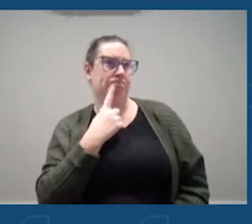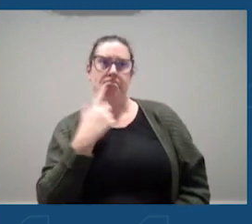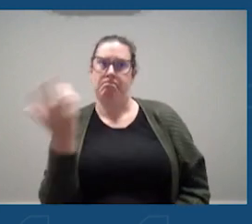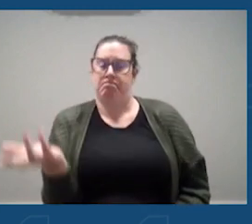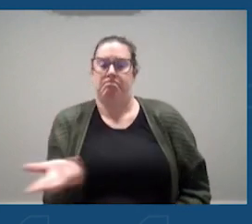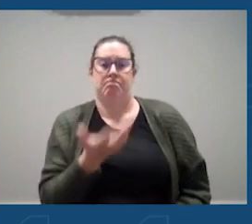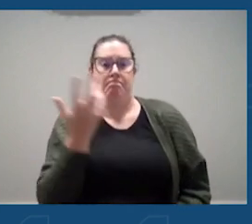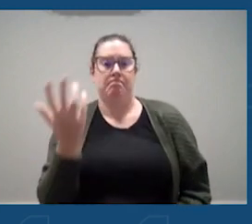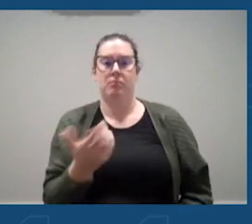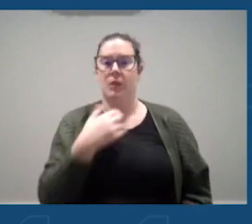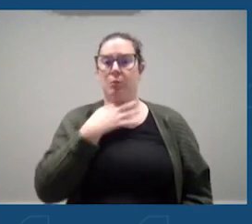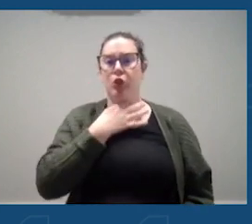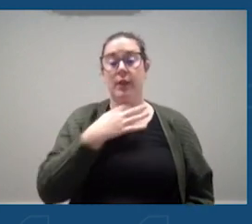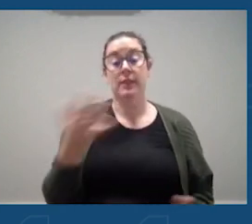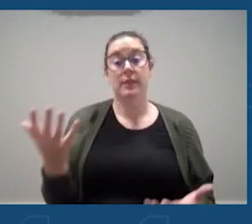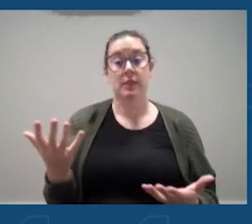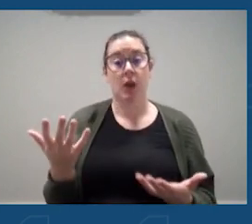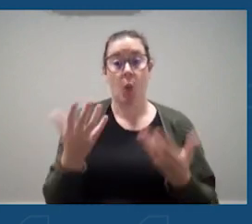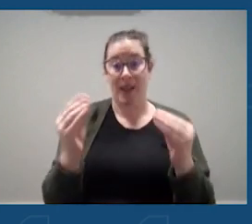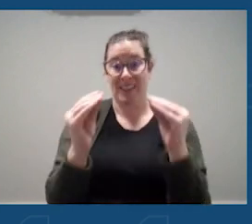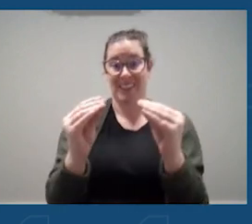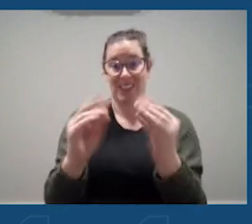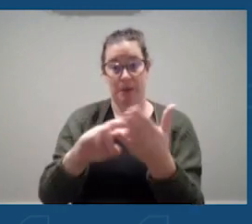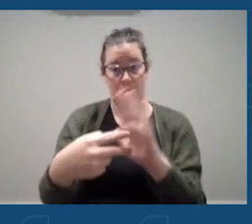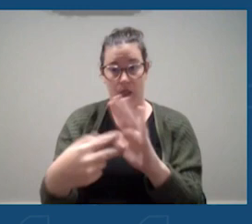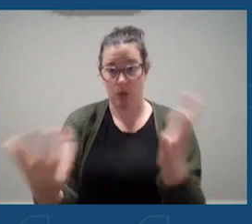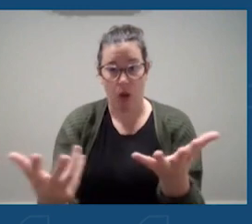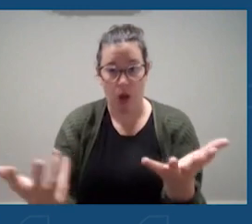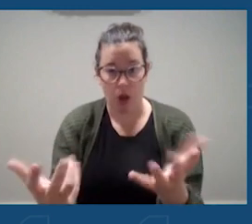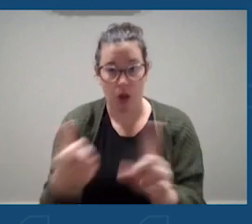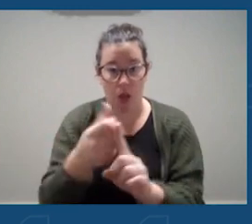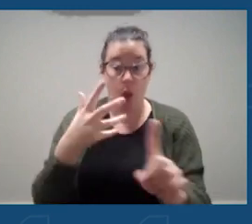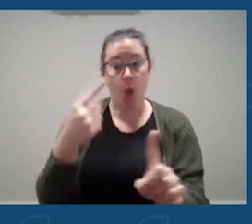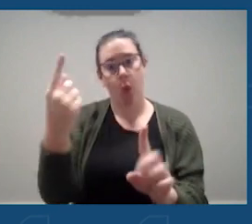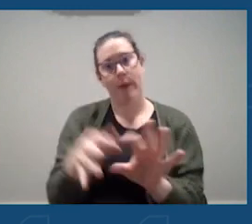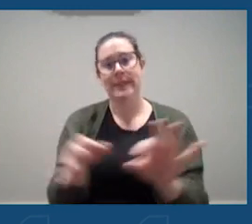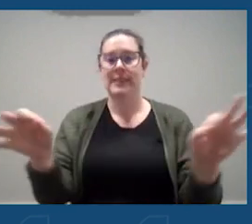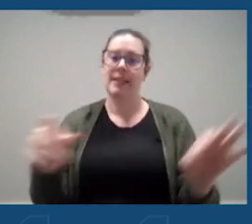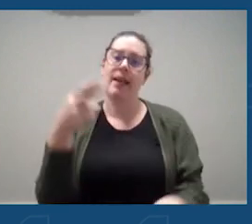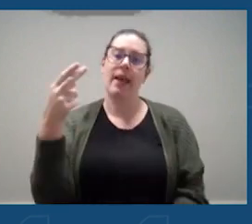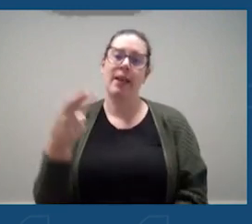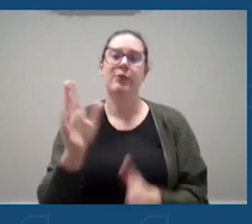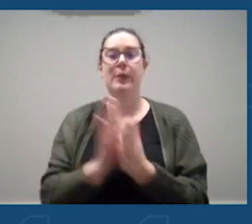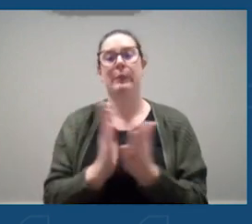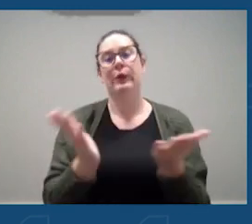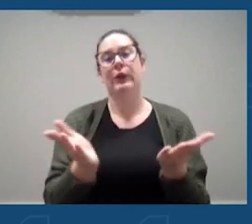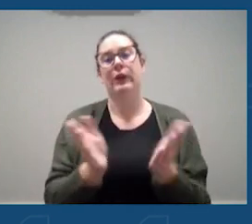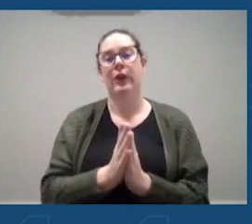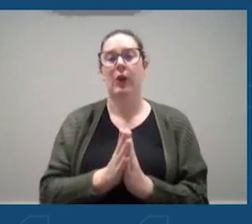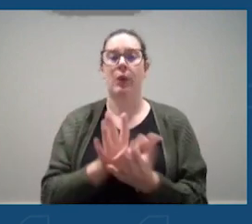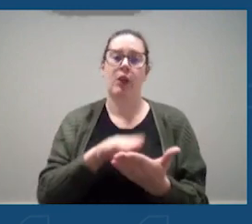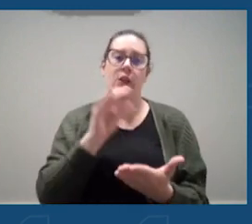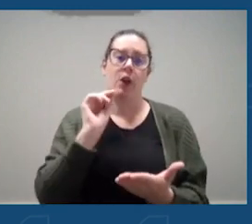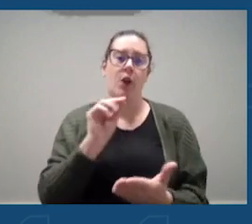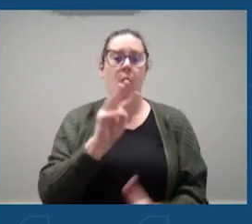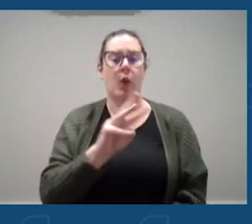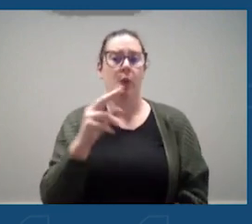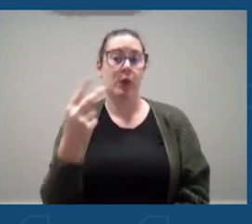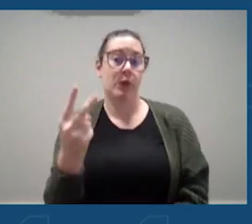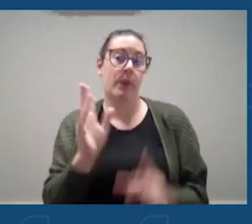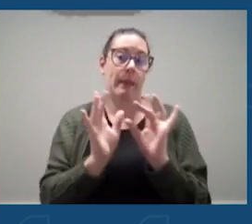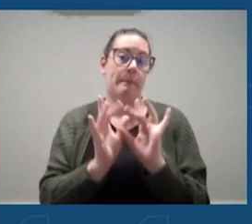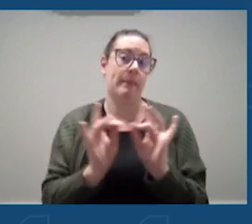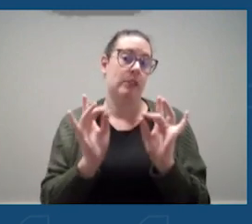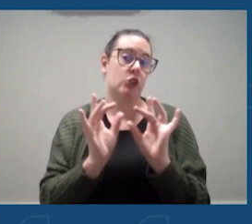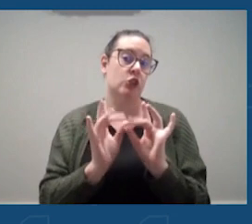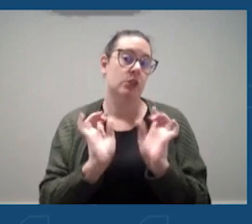does teaching it mean? That there's a sentence in a history book when you're learning about World War II and they mention it? Or is it